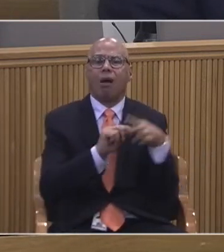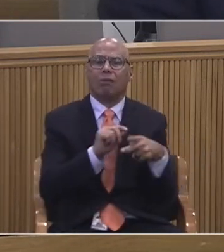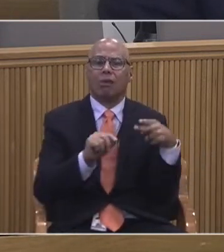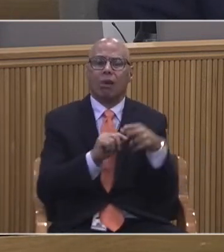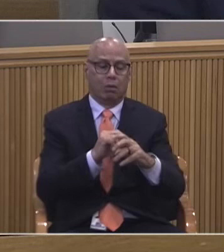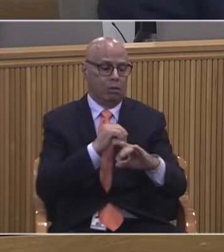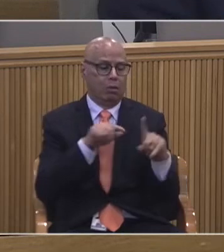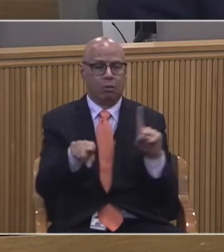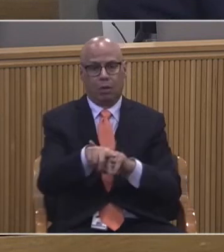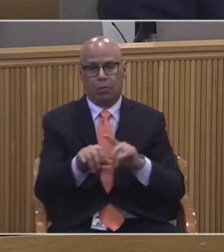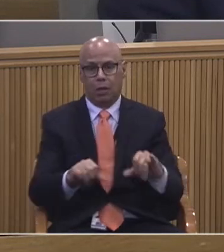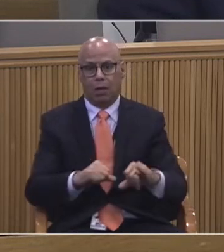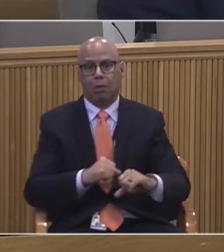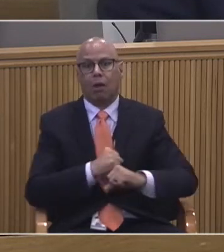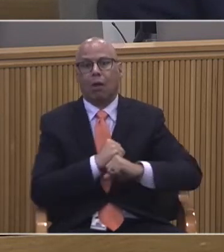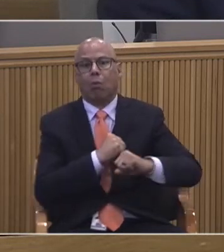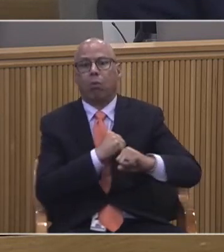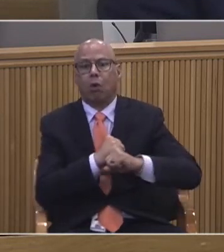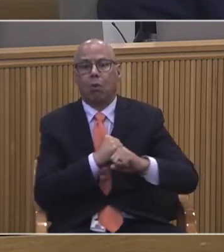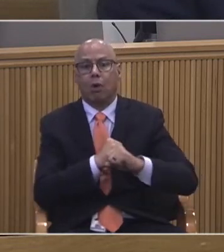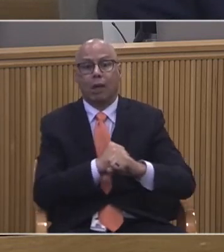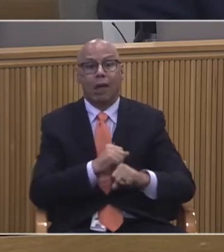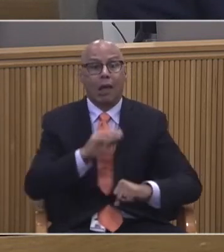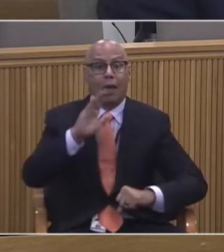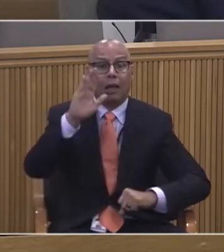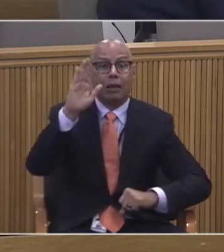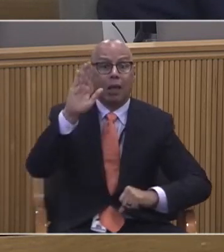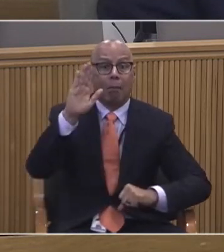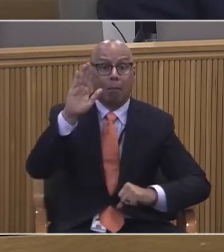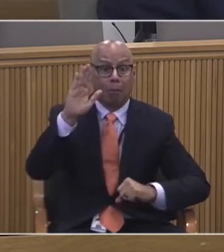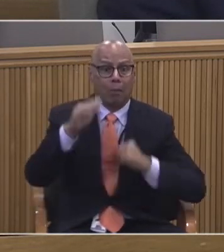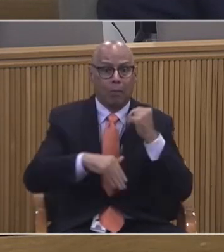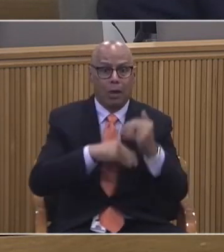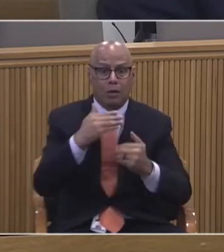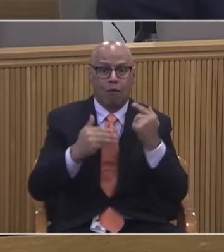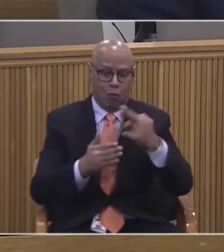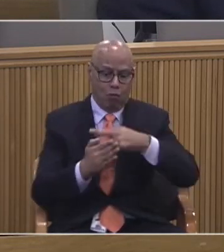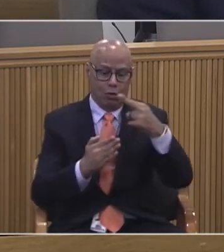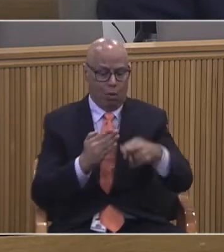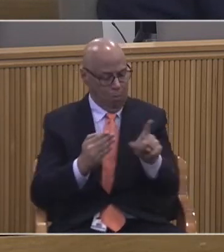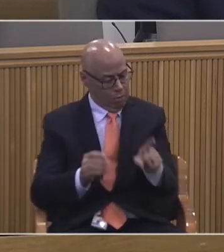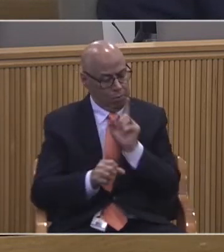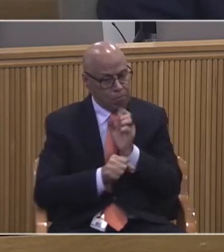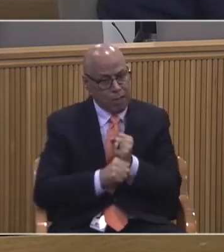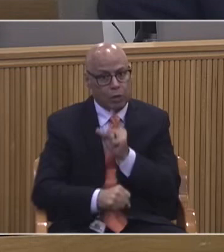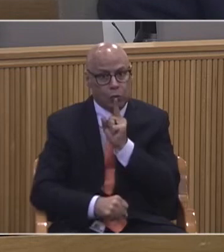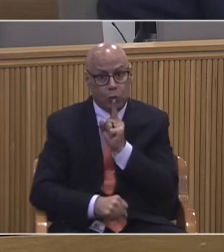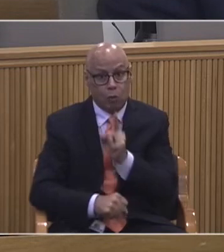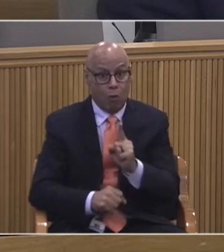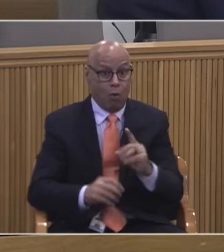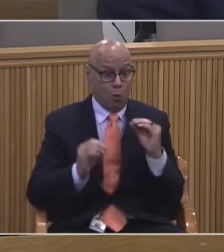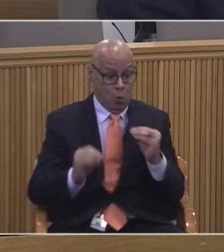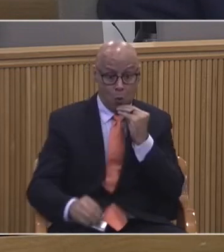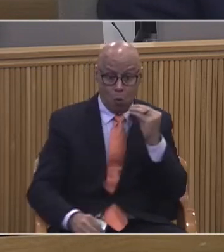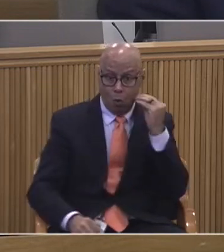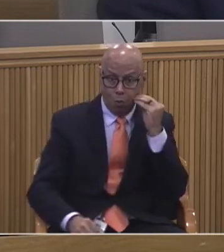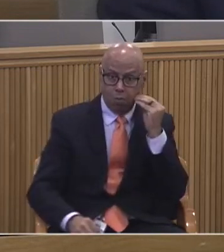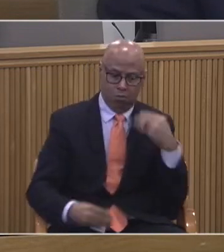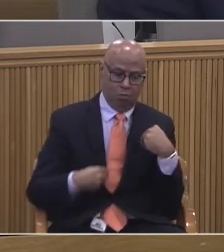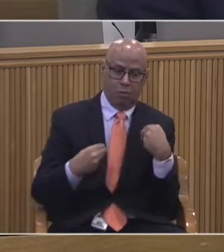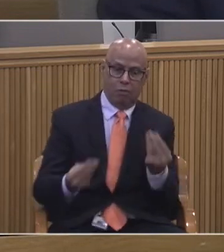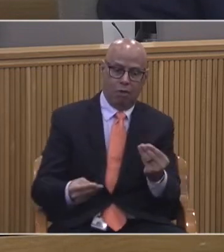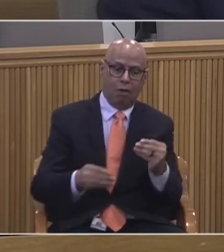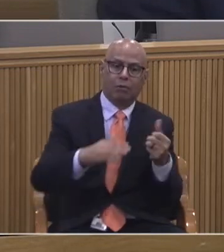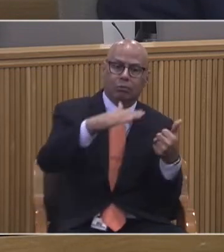promoting a hand-up process focused on results. We must ensure the solution for homelessness provides shelters